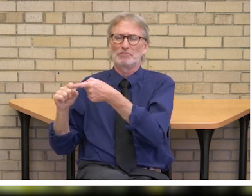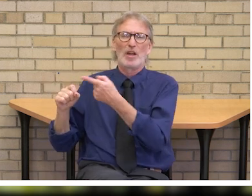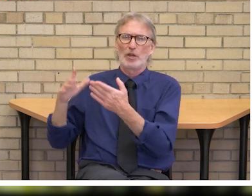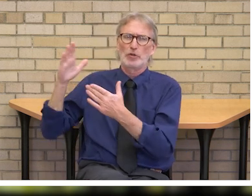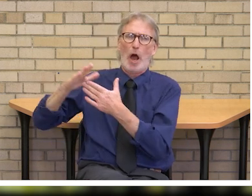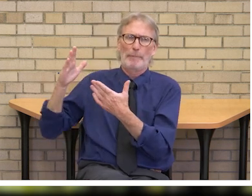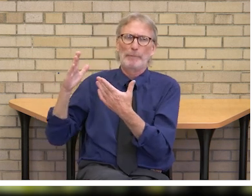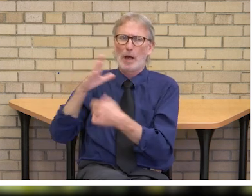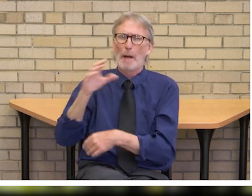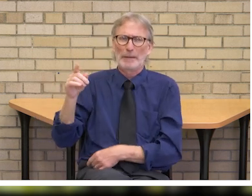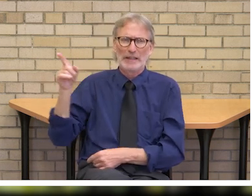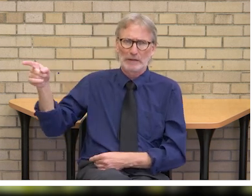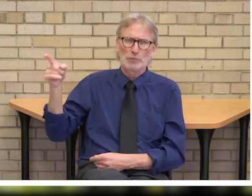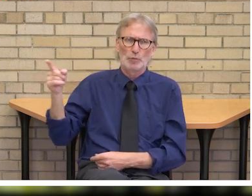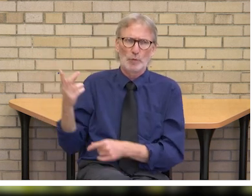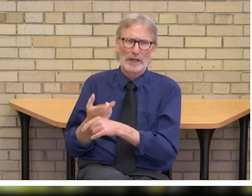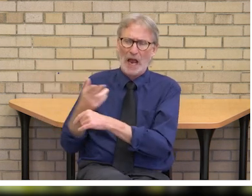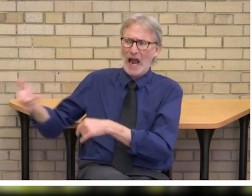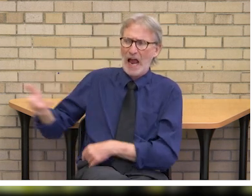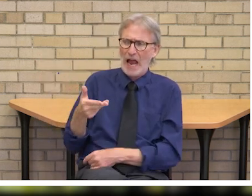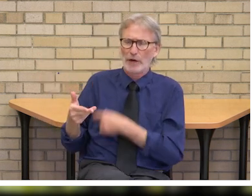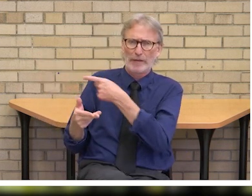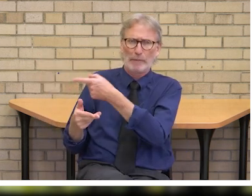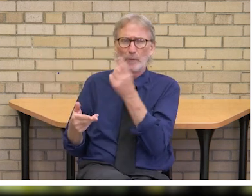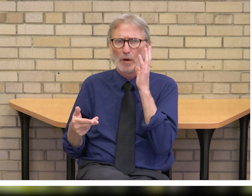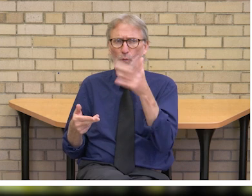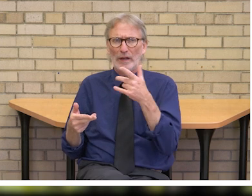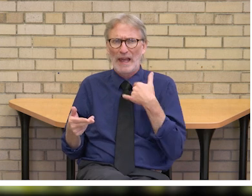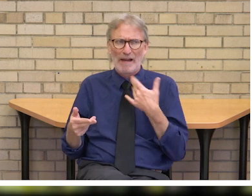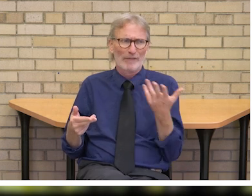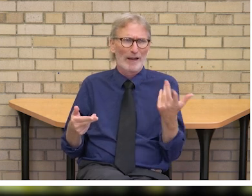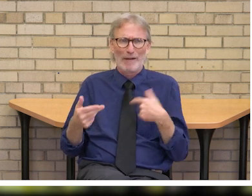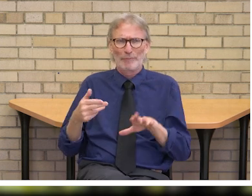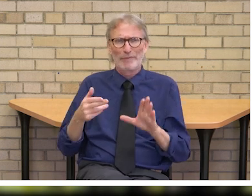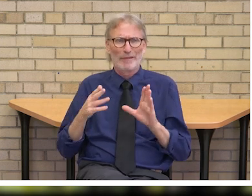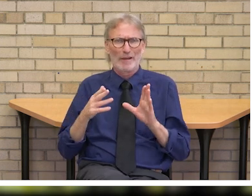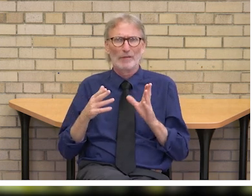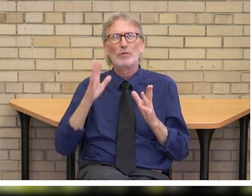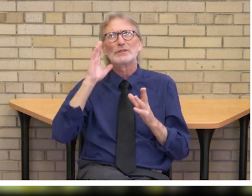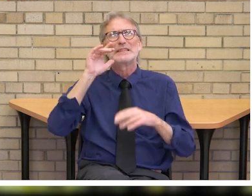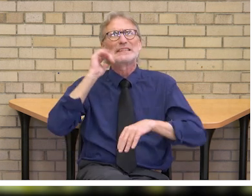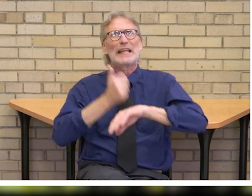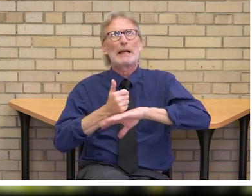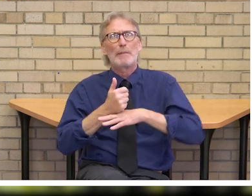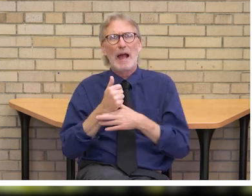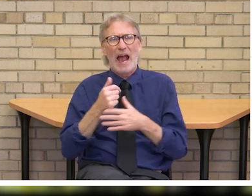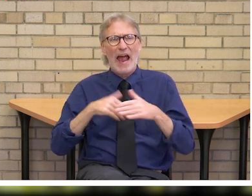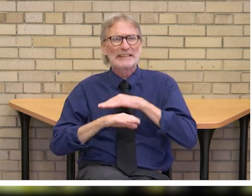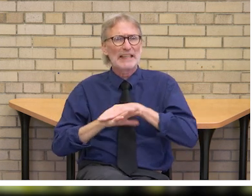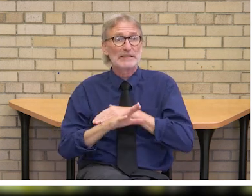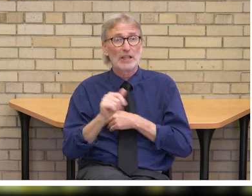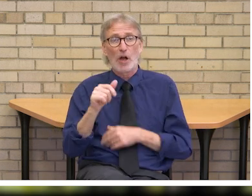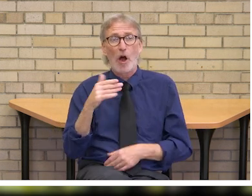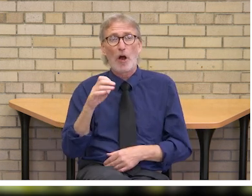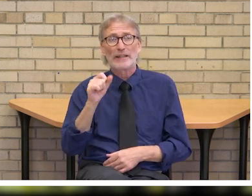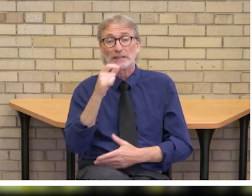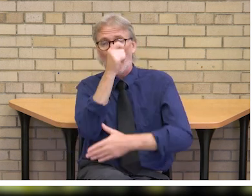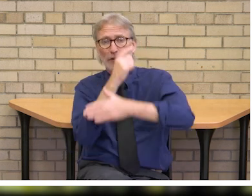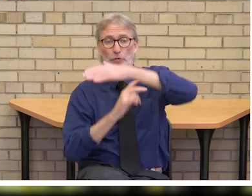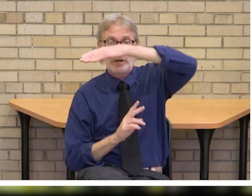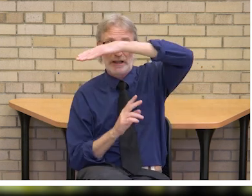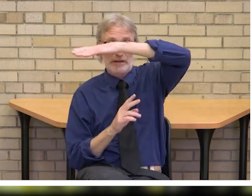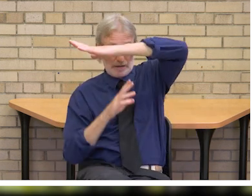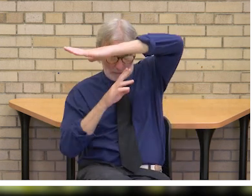beginning to develop on-site access in August. That'll be largely beneath the